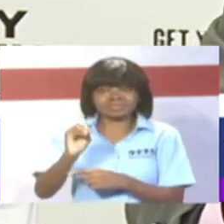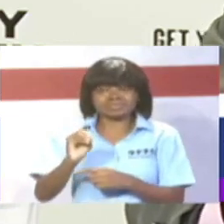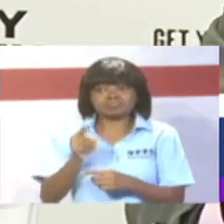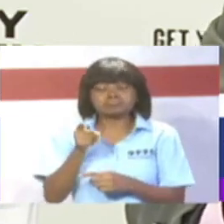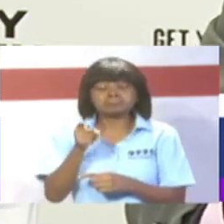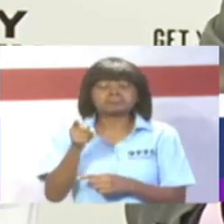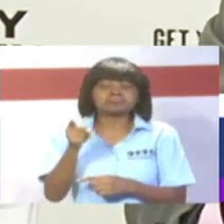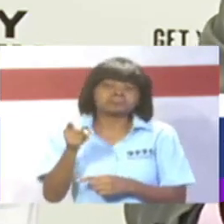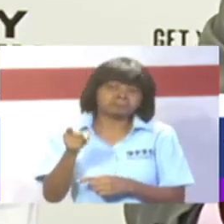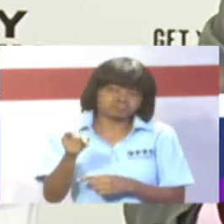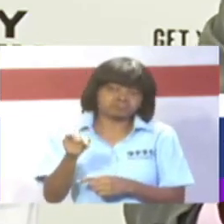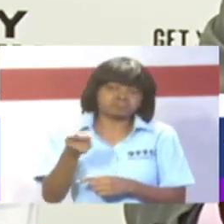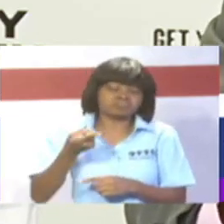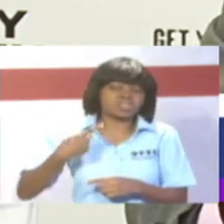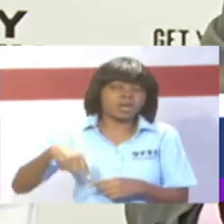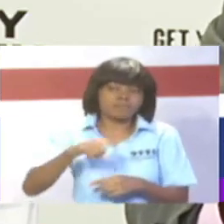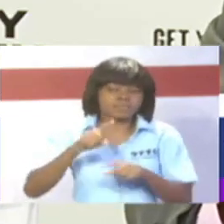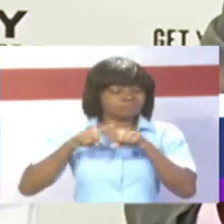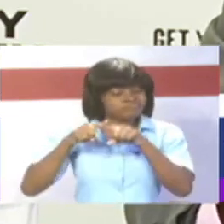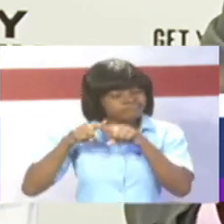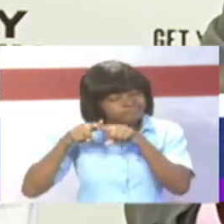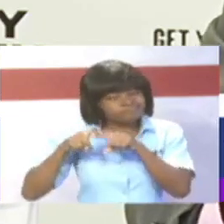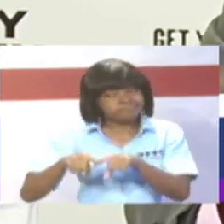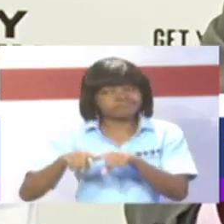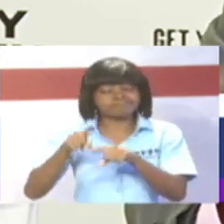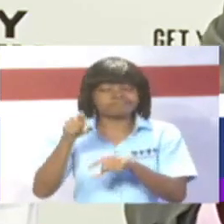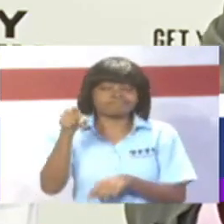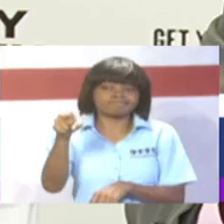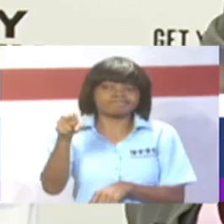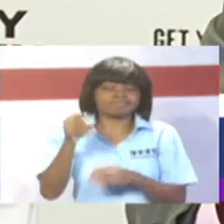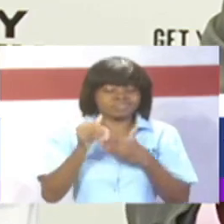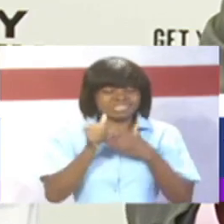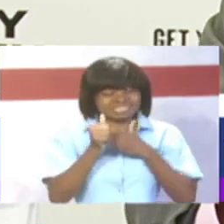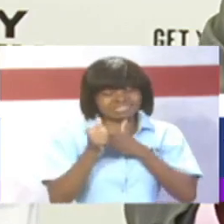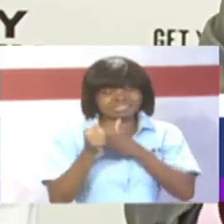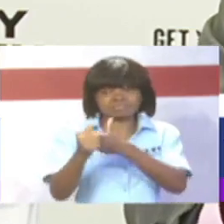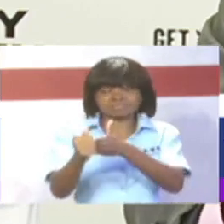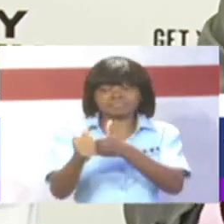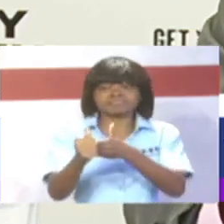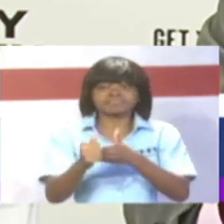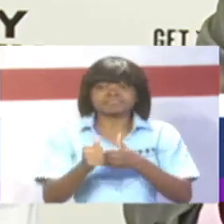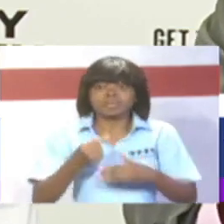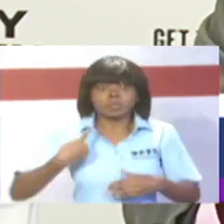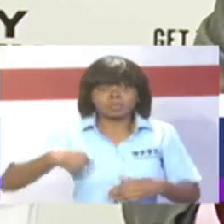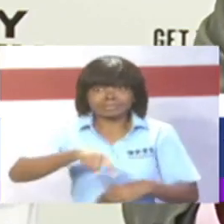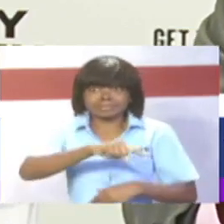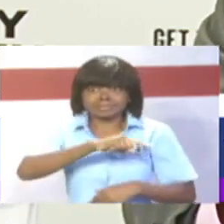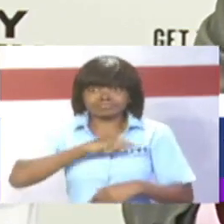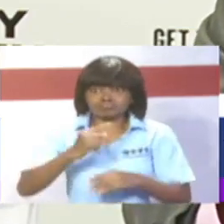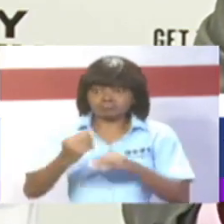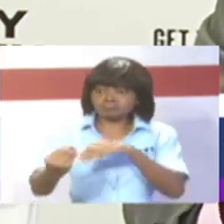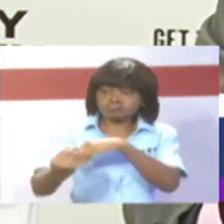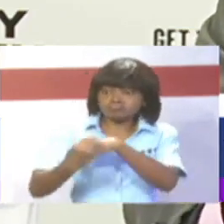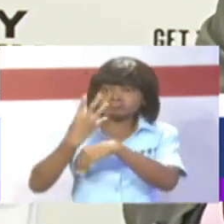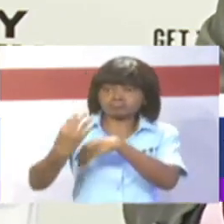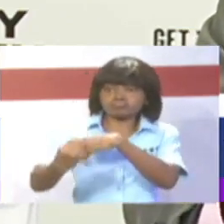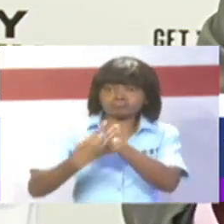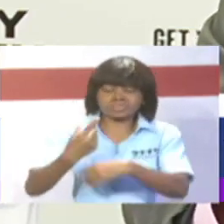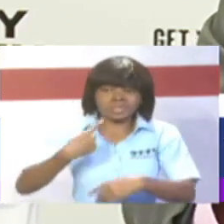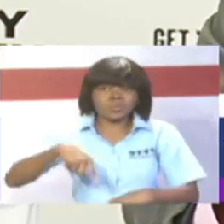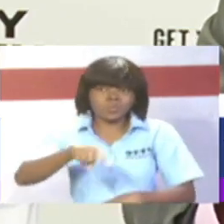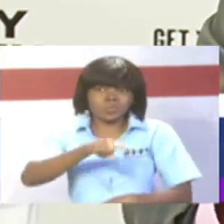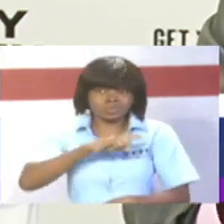refer for global mandates, global guidelines on existing evidence. When that comes through,